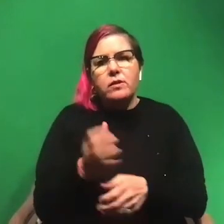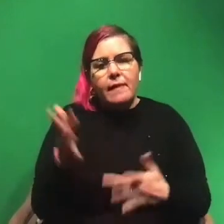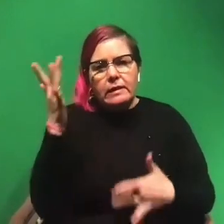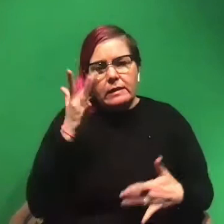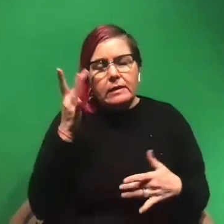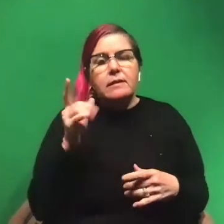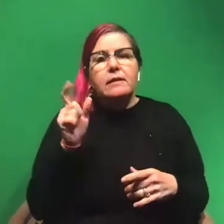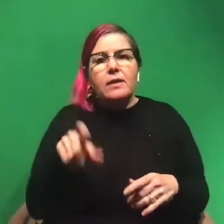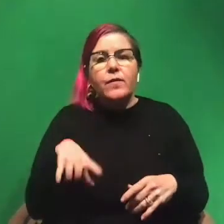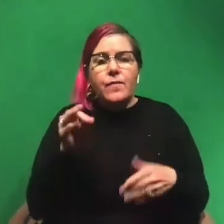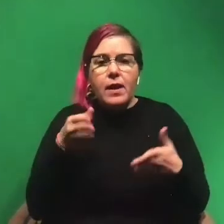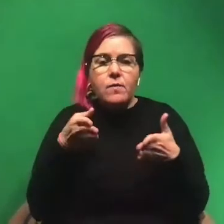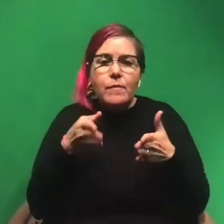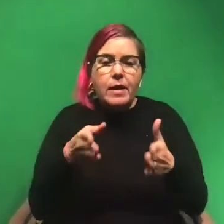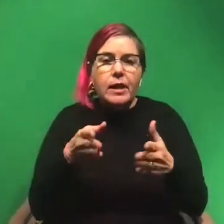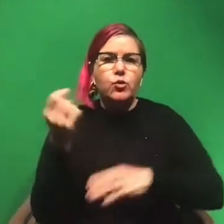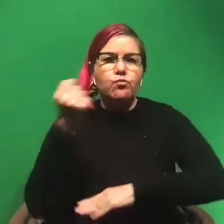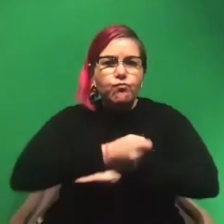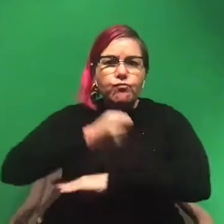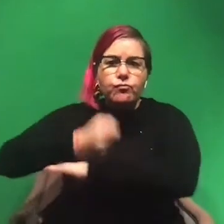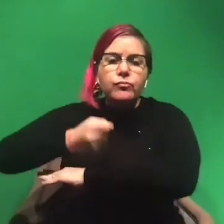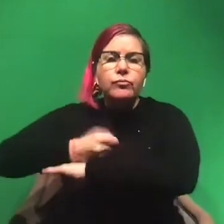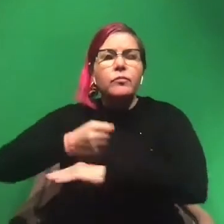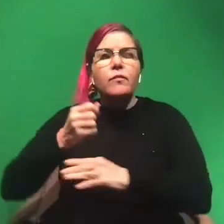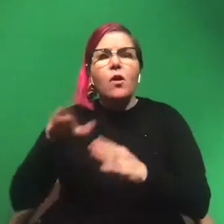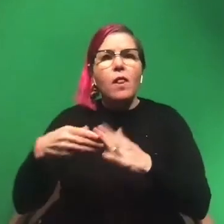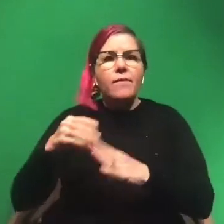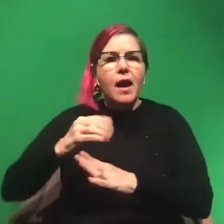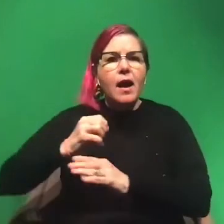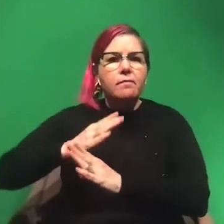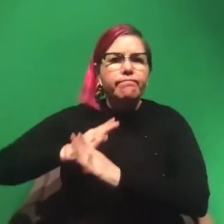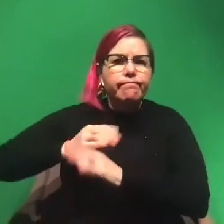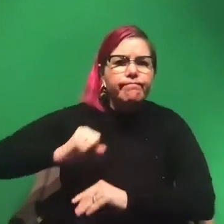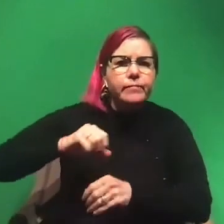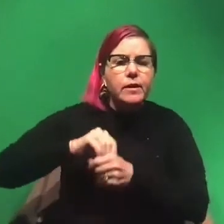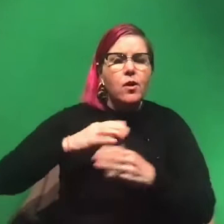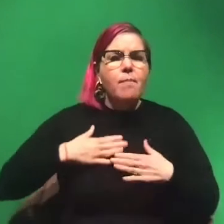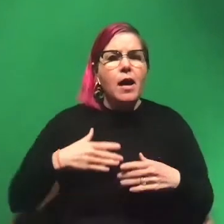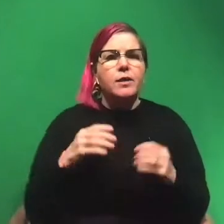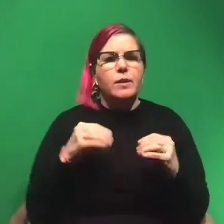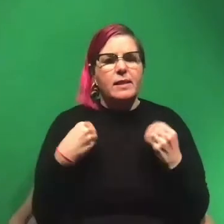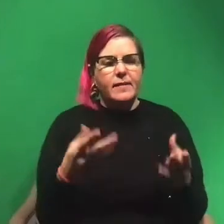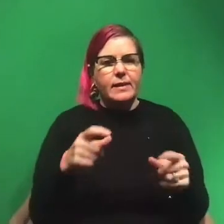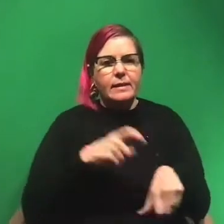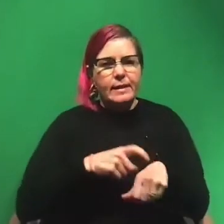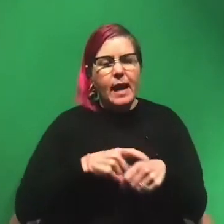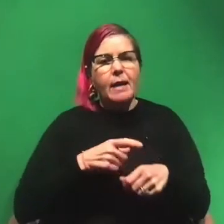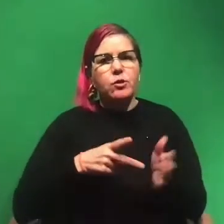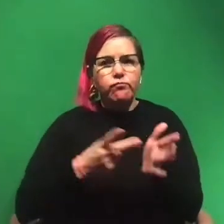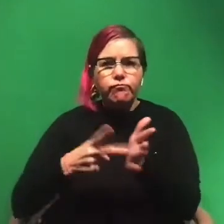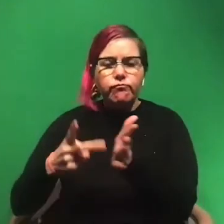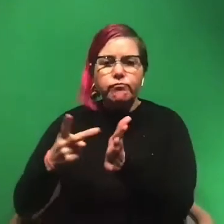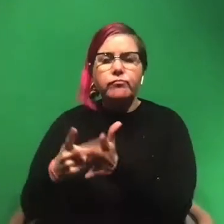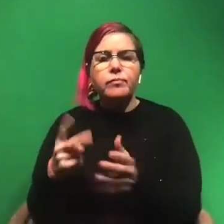to find a way to shut down all the alarm systems in our body to sort of give it time for it to actually be spreading. So when it comes